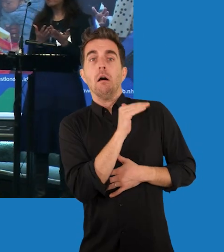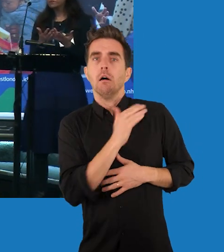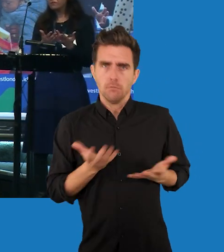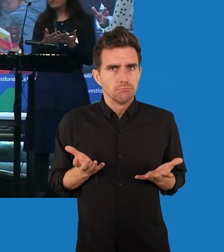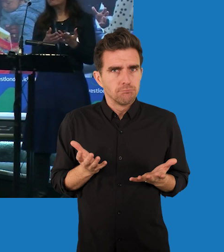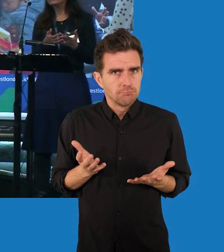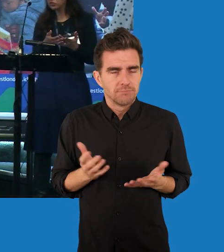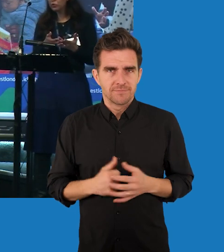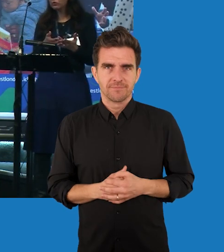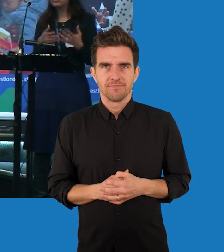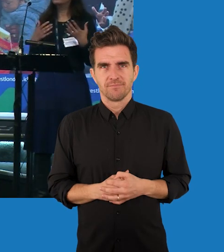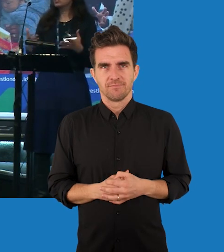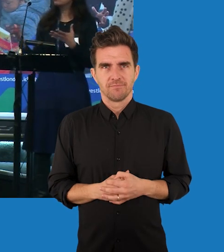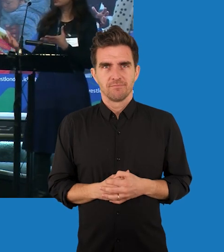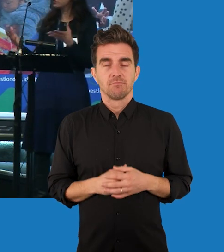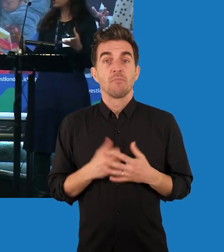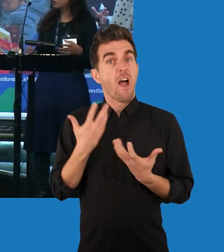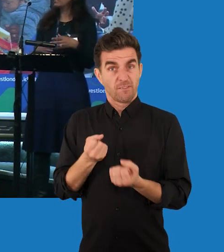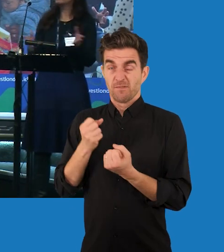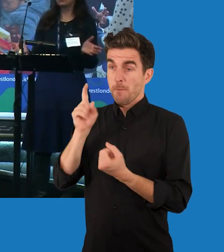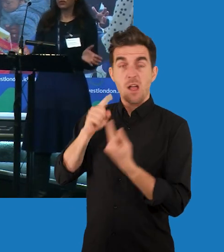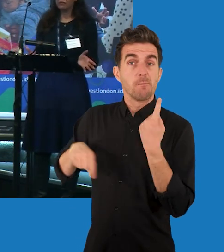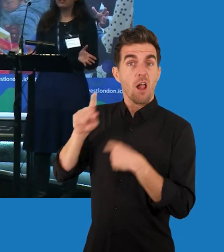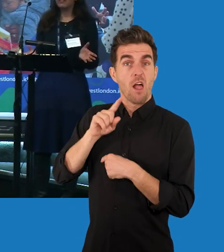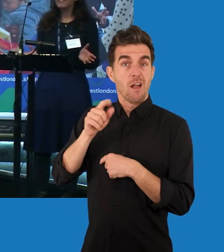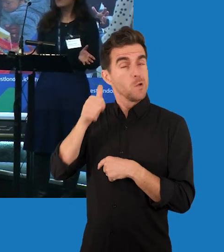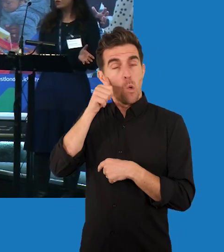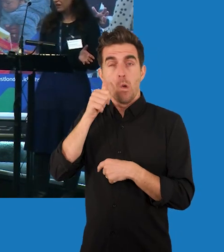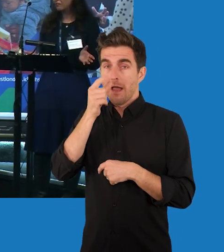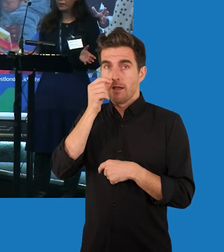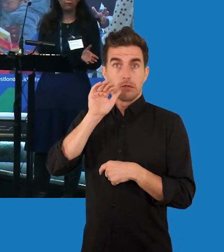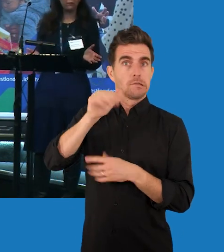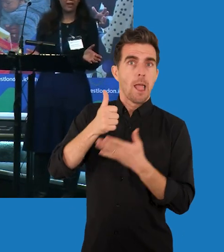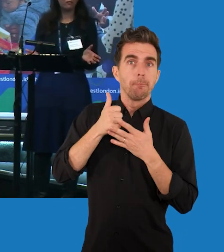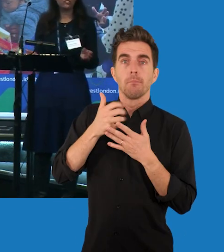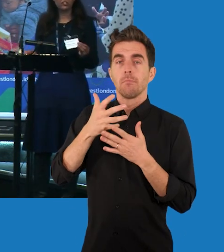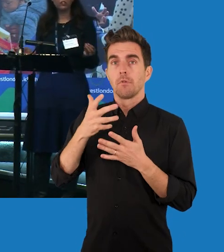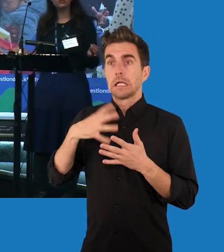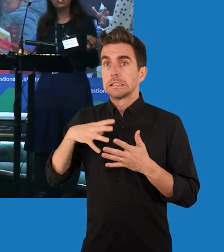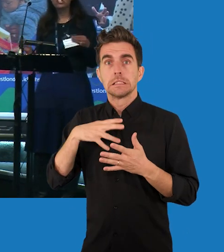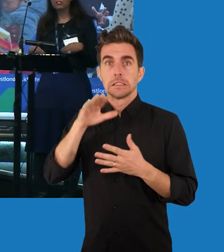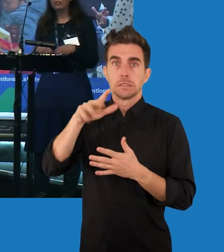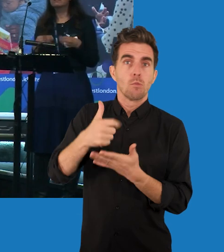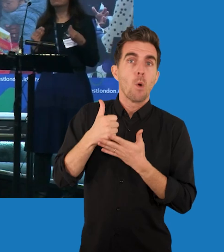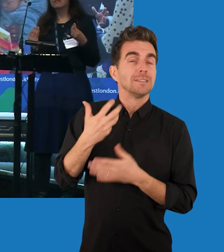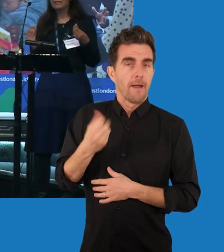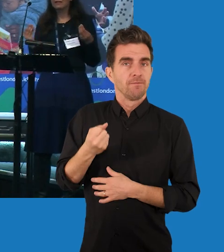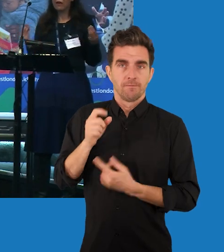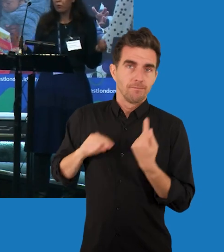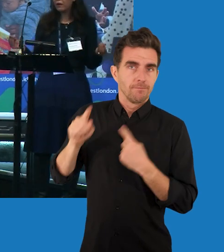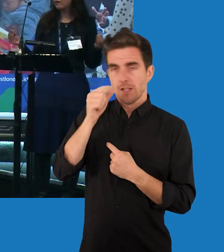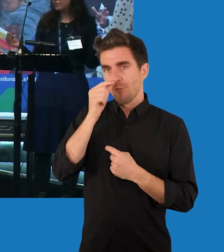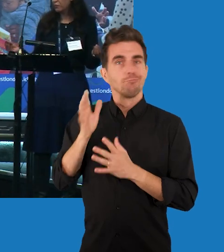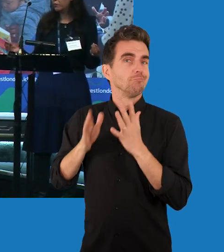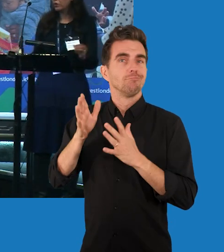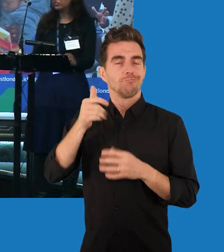felt reassured that she knows who to contact. She's got a network of people now that she knows can